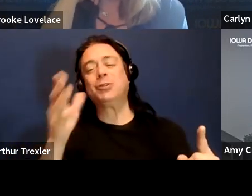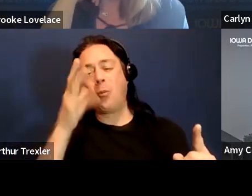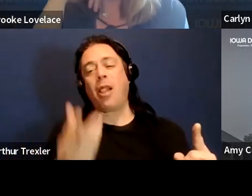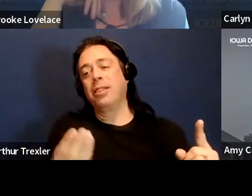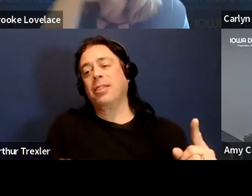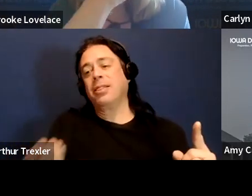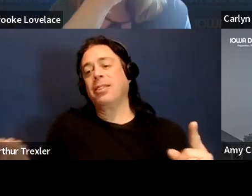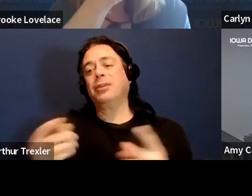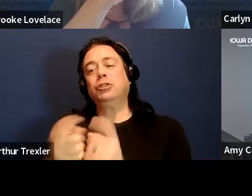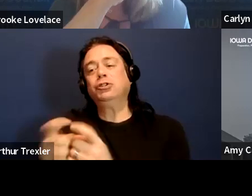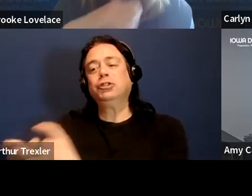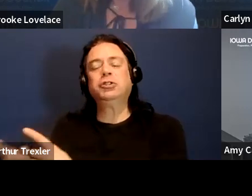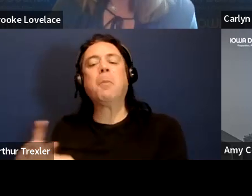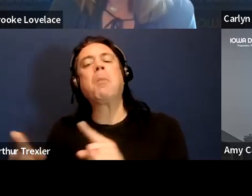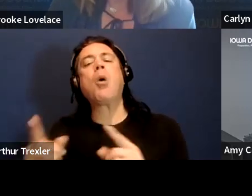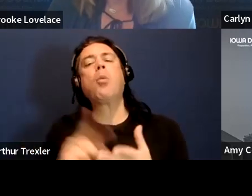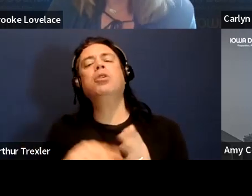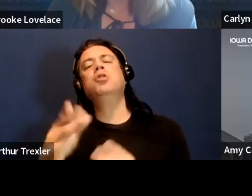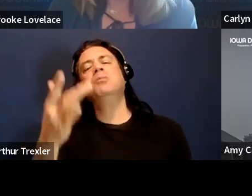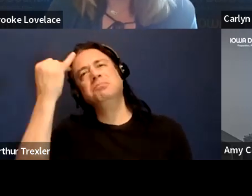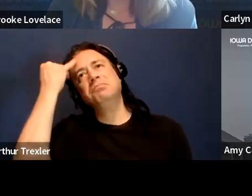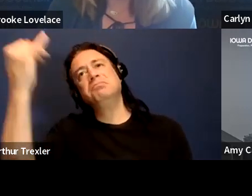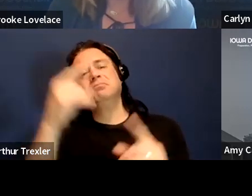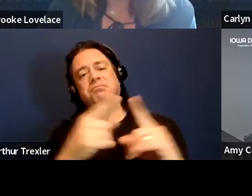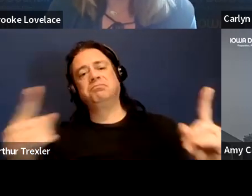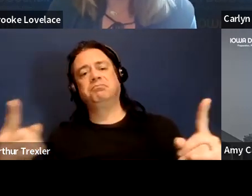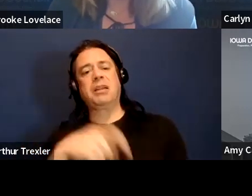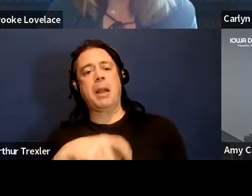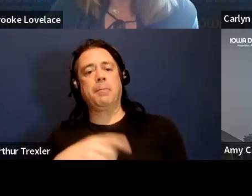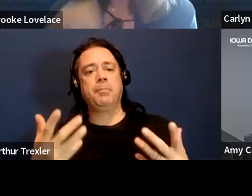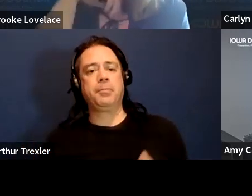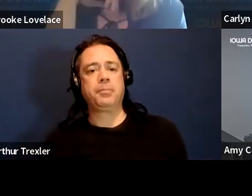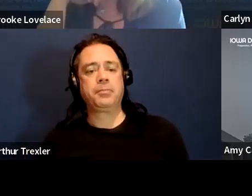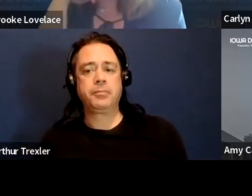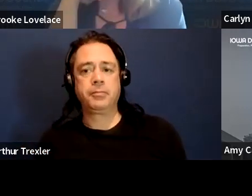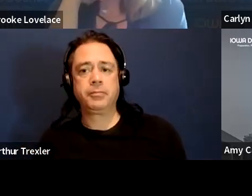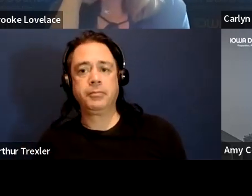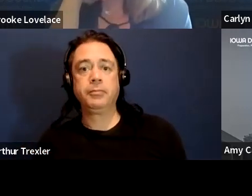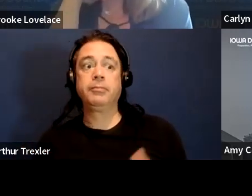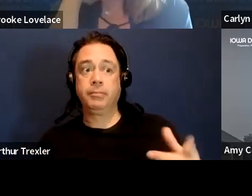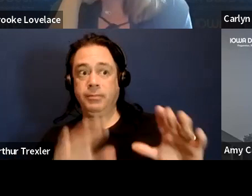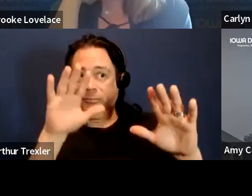but what's kind of the time frame? That's a really great question. And